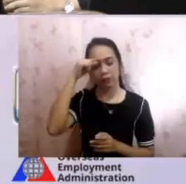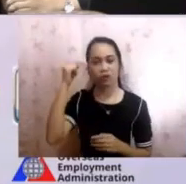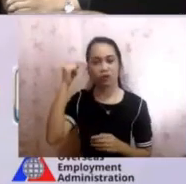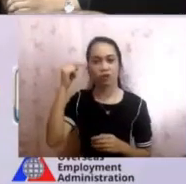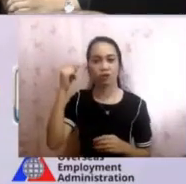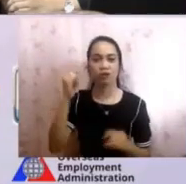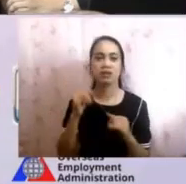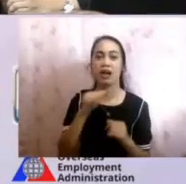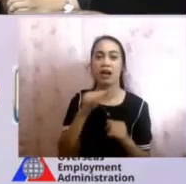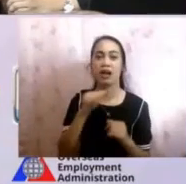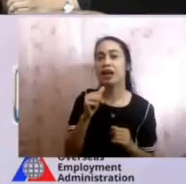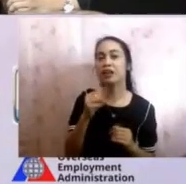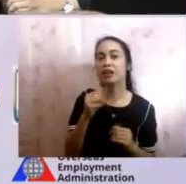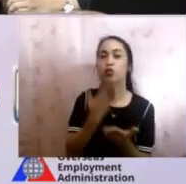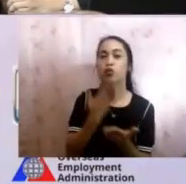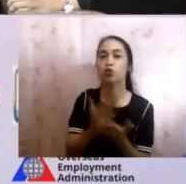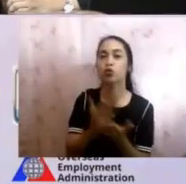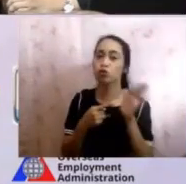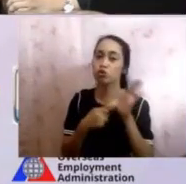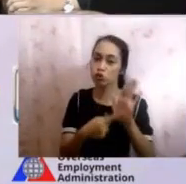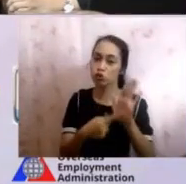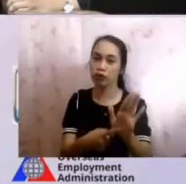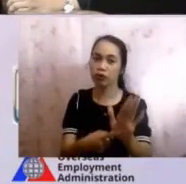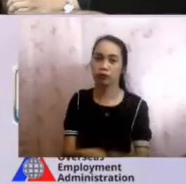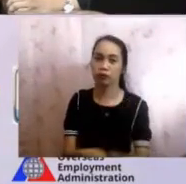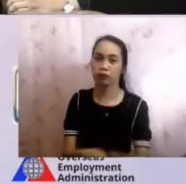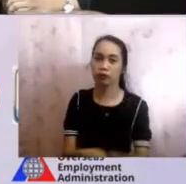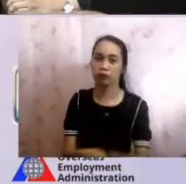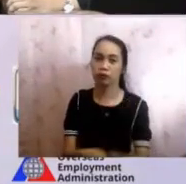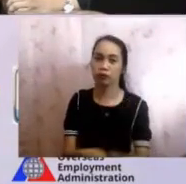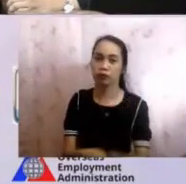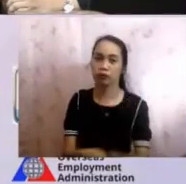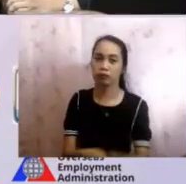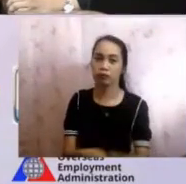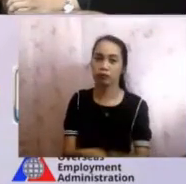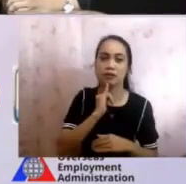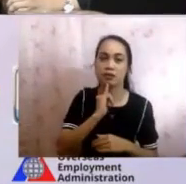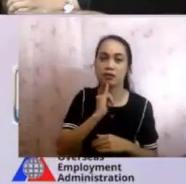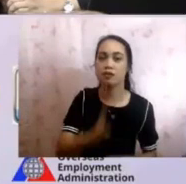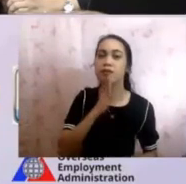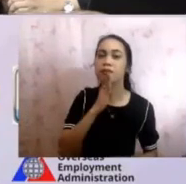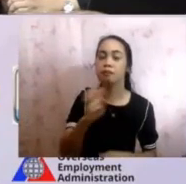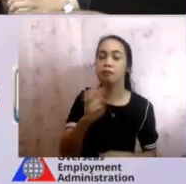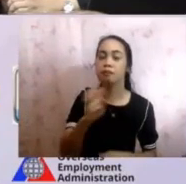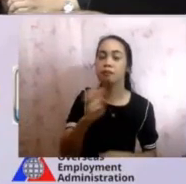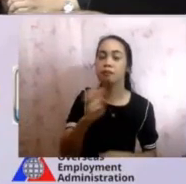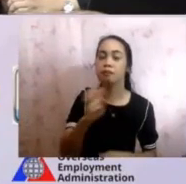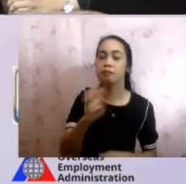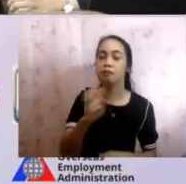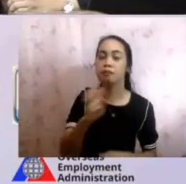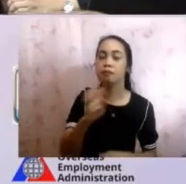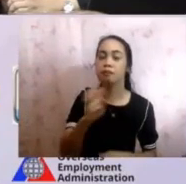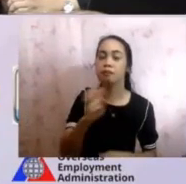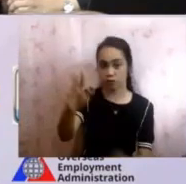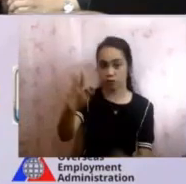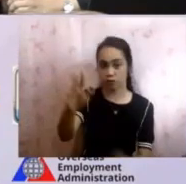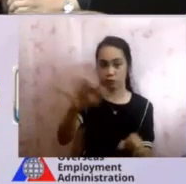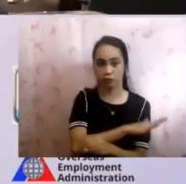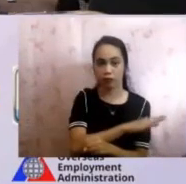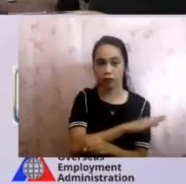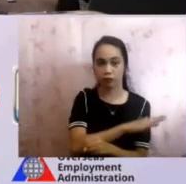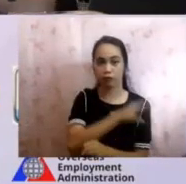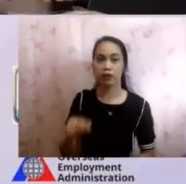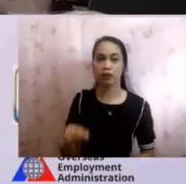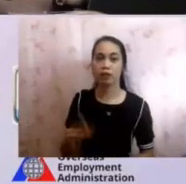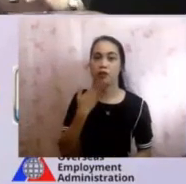man ta naara sa skina nga nakichika sa tong friends. And of course, be respectful and polite towards your